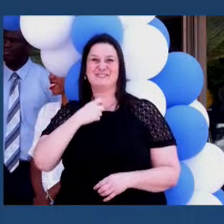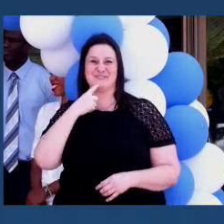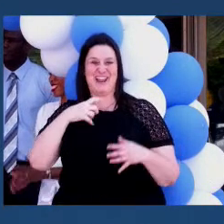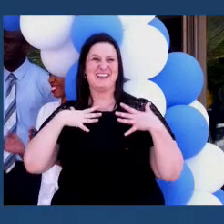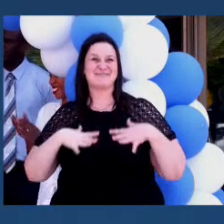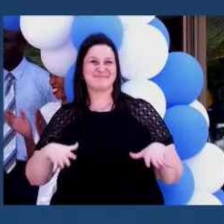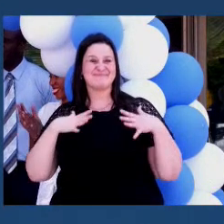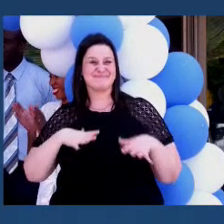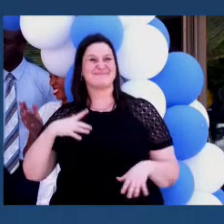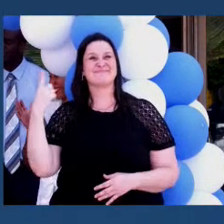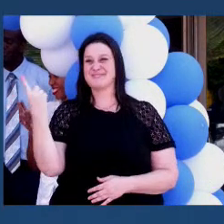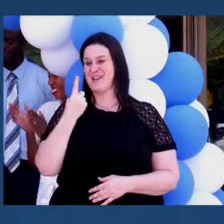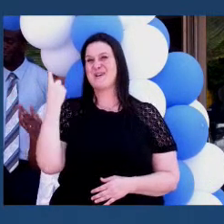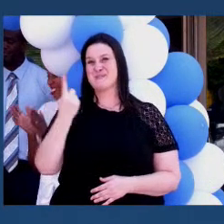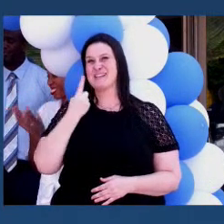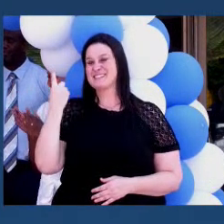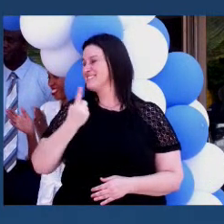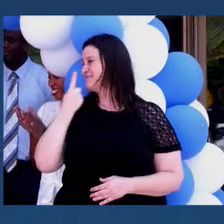Always.